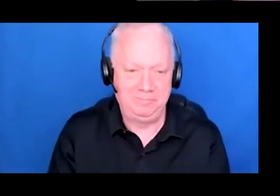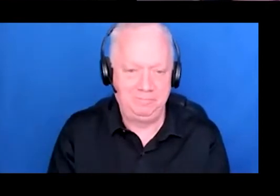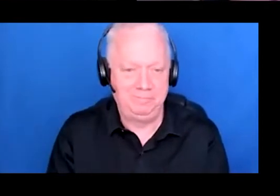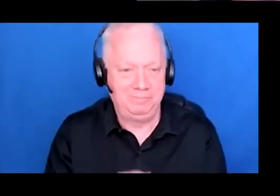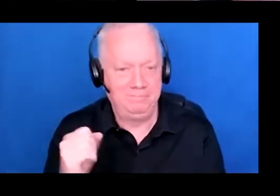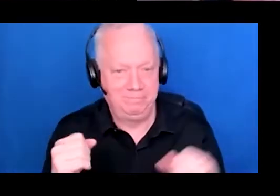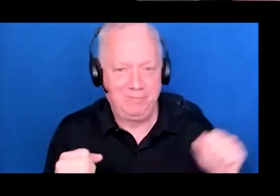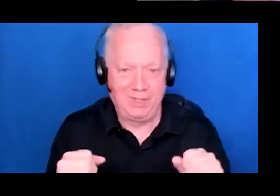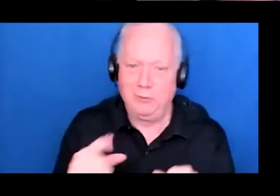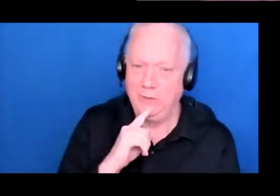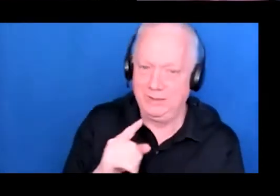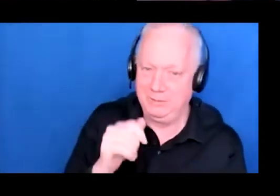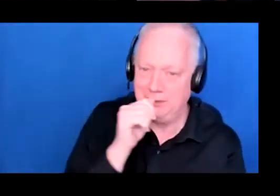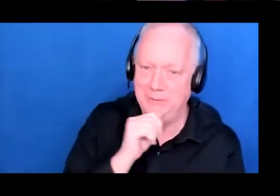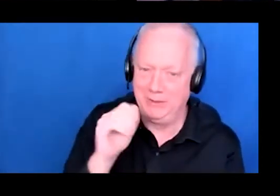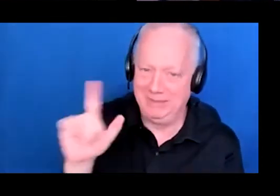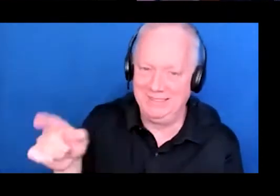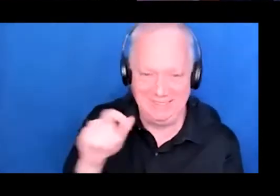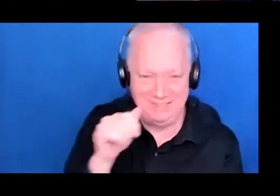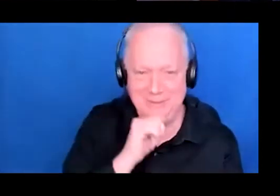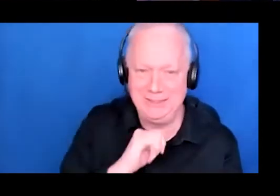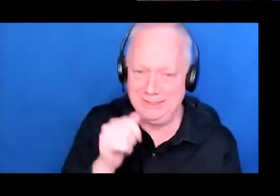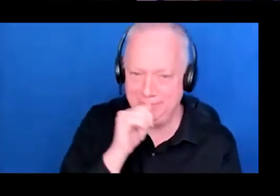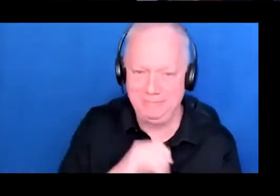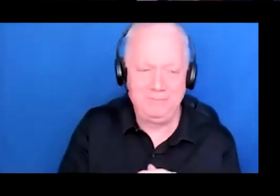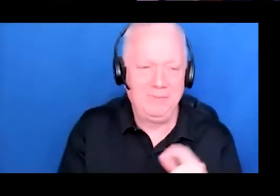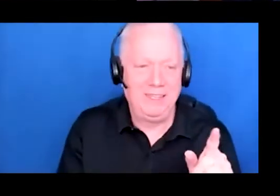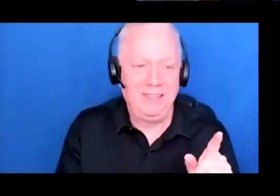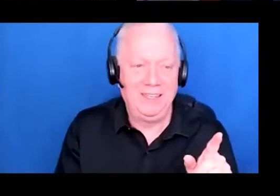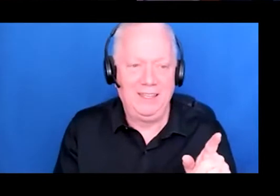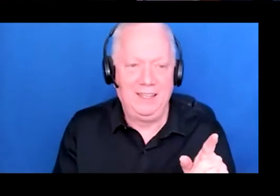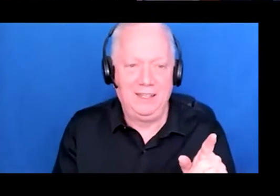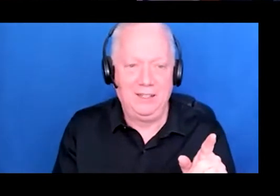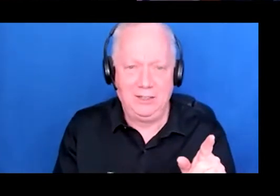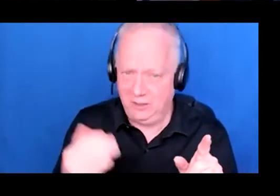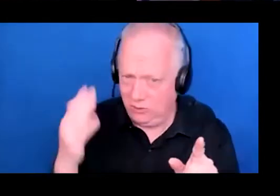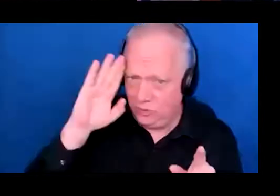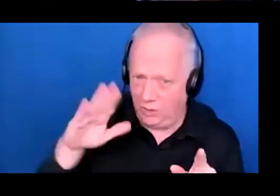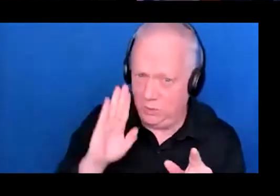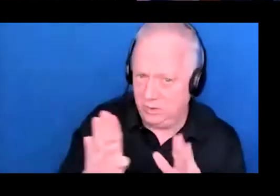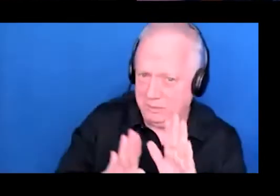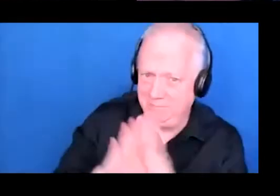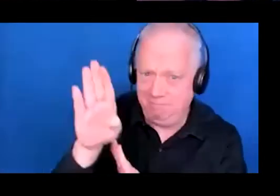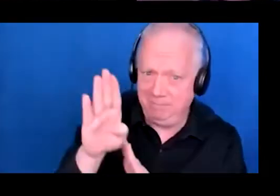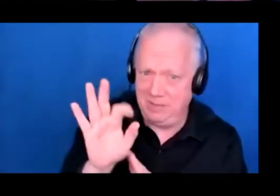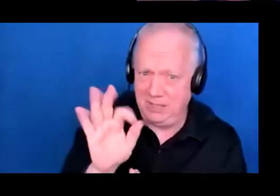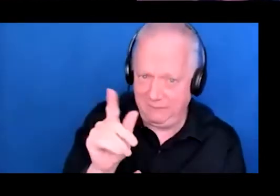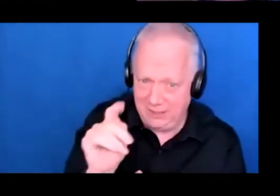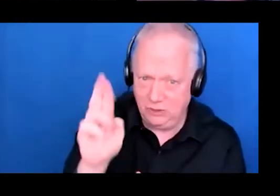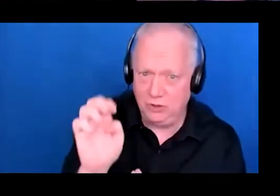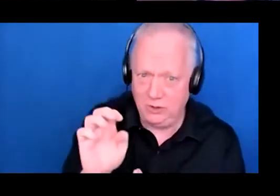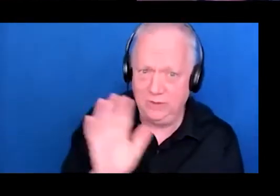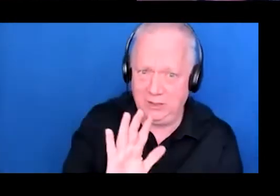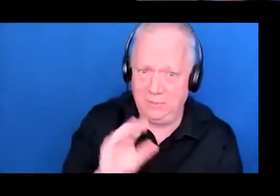Yep. Bill was very patient with us. Yes. But did you have any idea that it would become a feature?